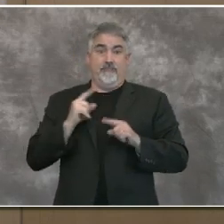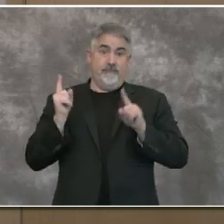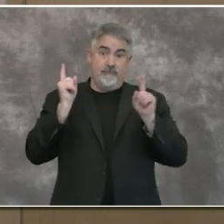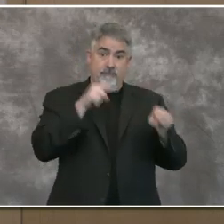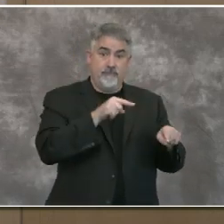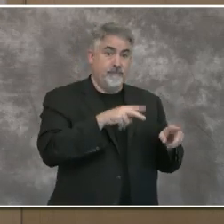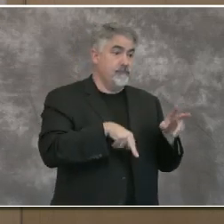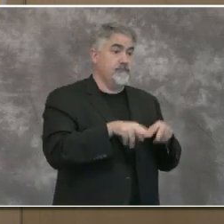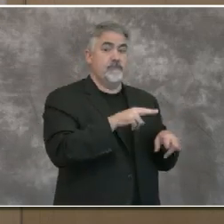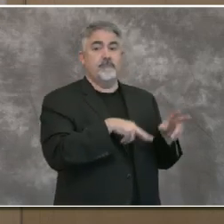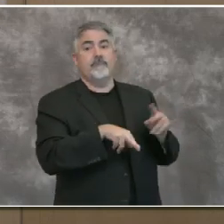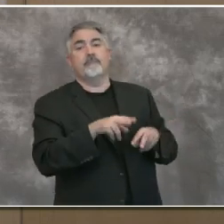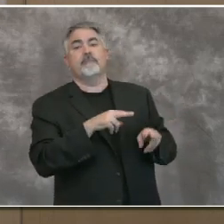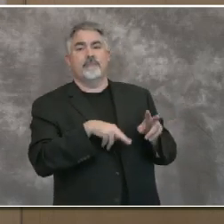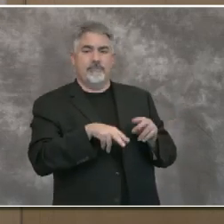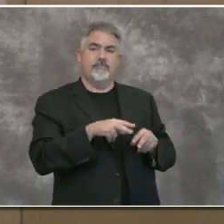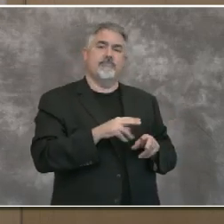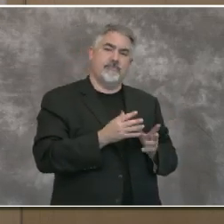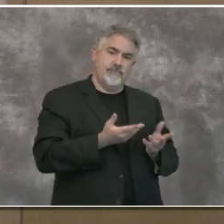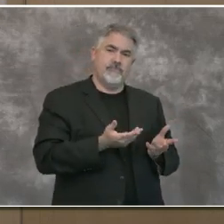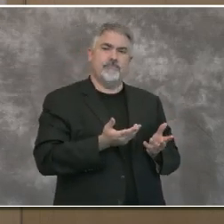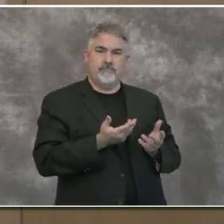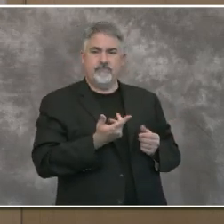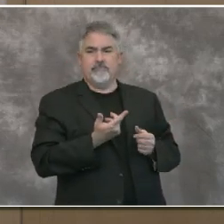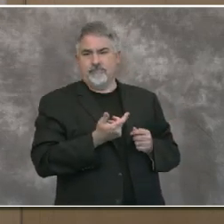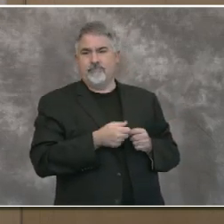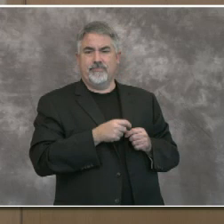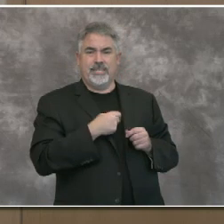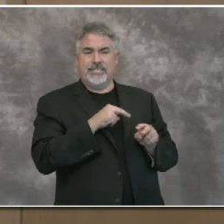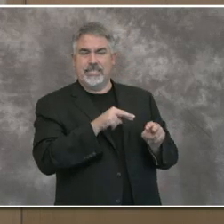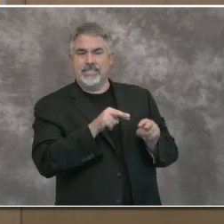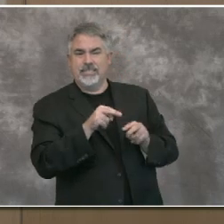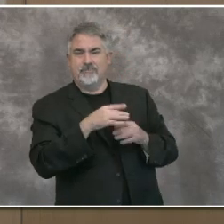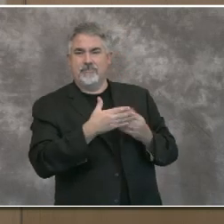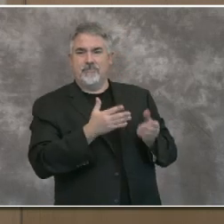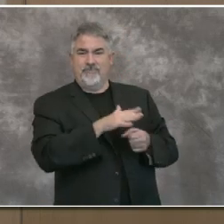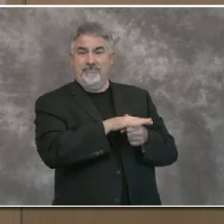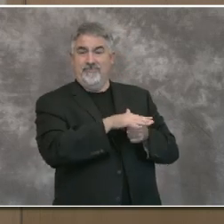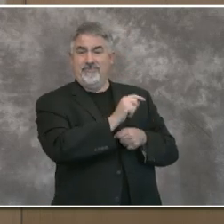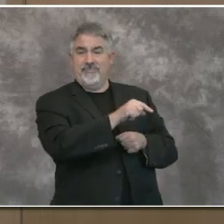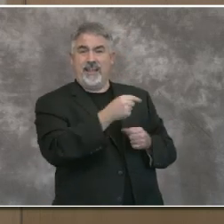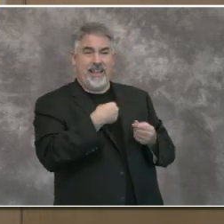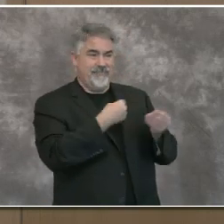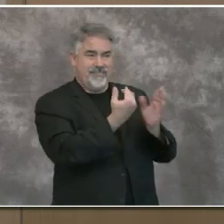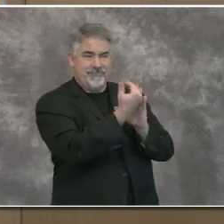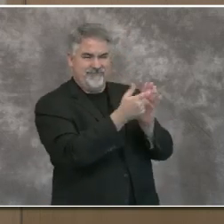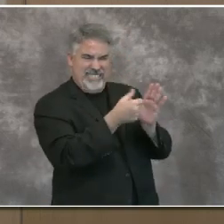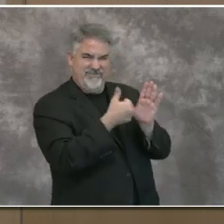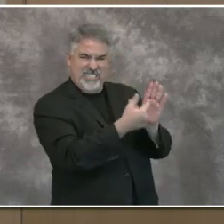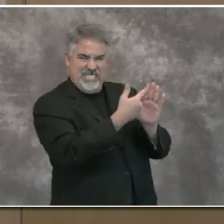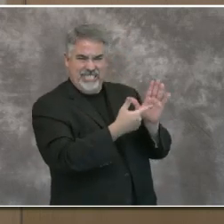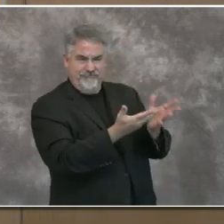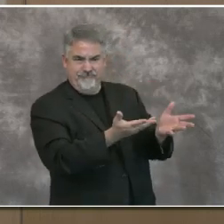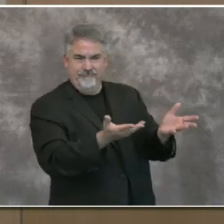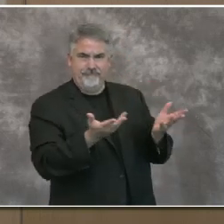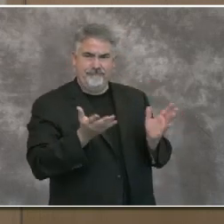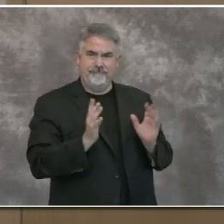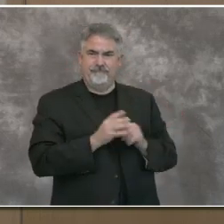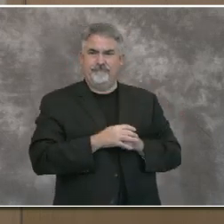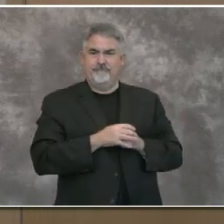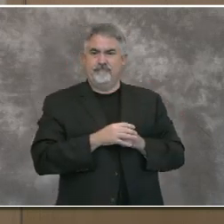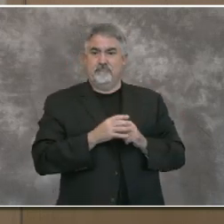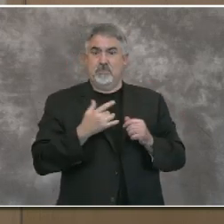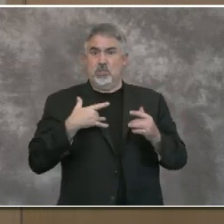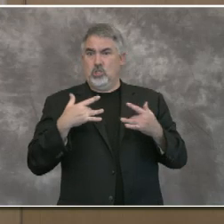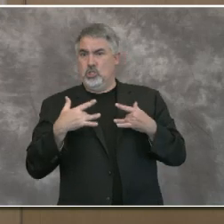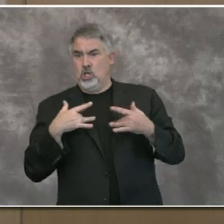assessed, and the facilities are provided guidance on. So I am not alarmed by having 4 people in a room,